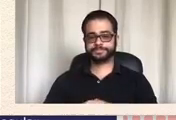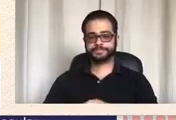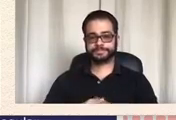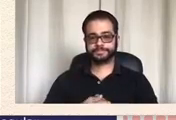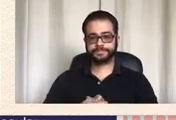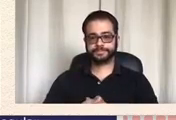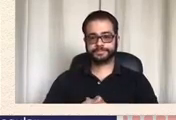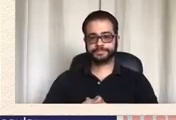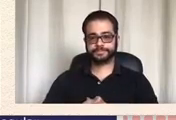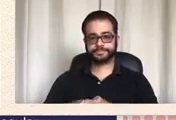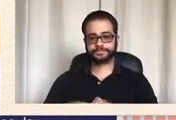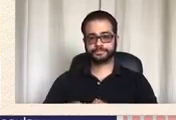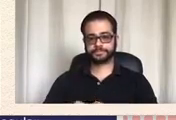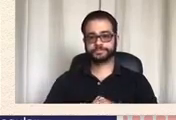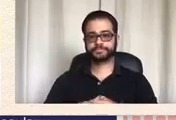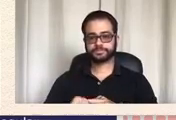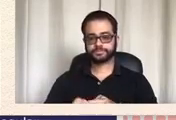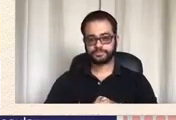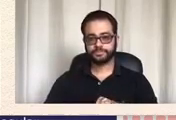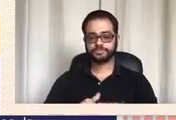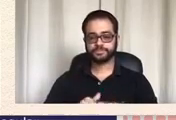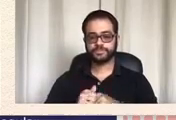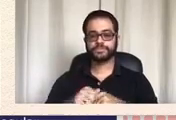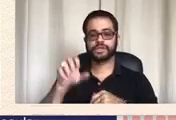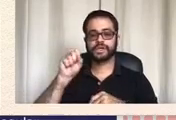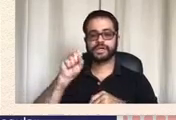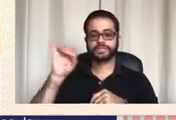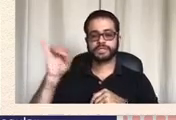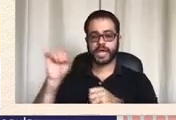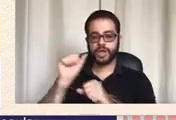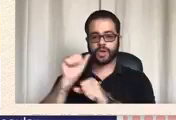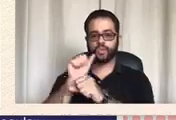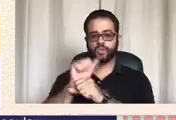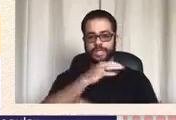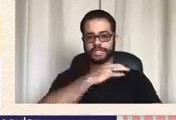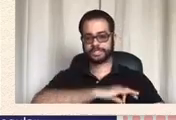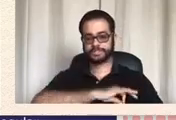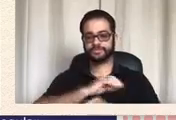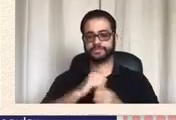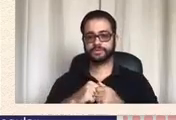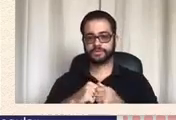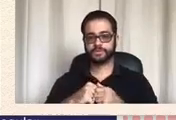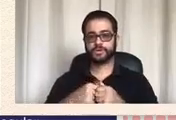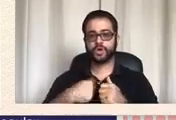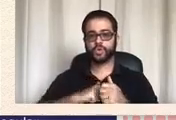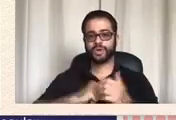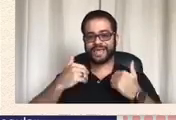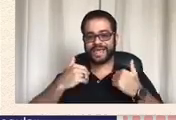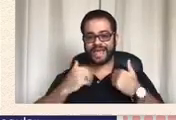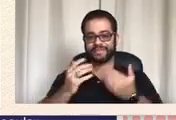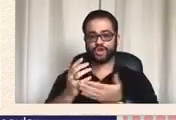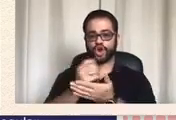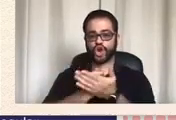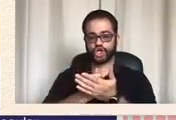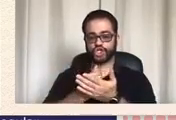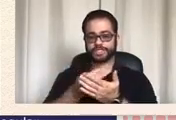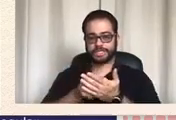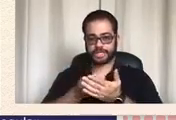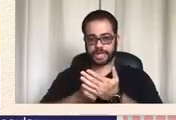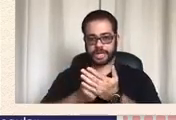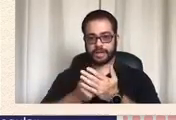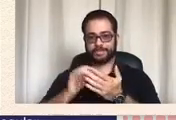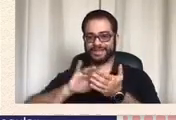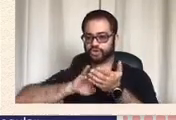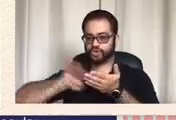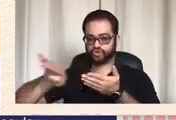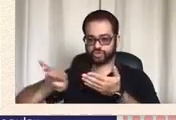Okay, so SSI work incentives. We have earned income exclusion. So remember, this is for students.